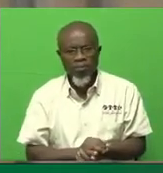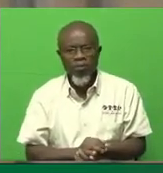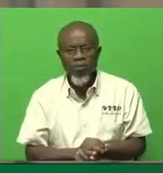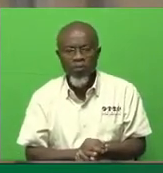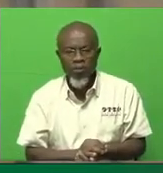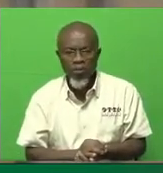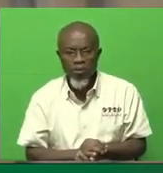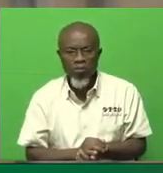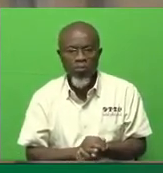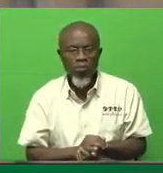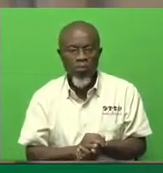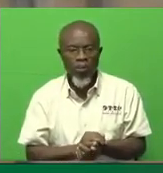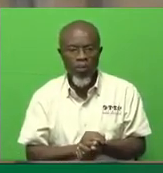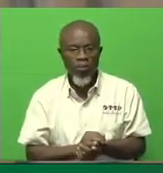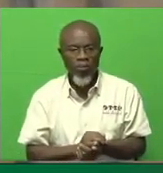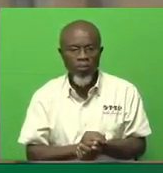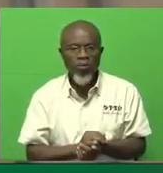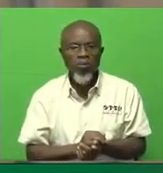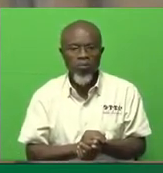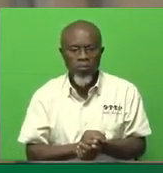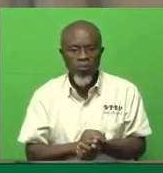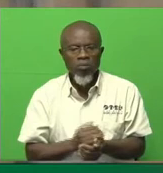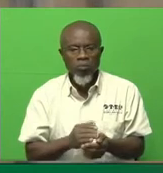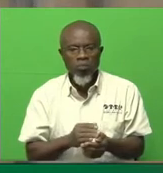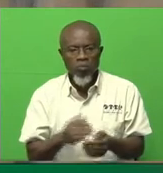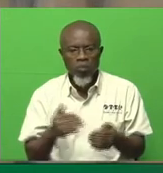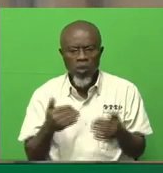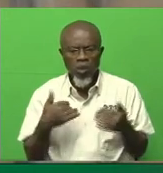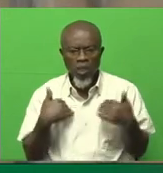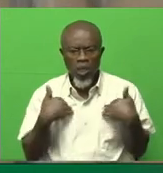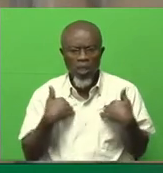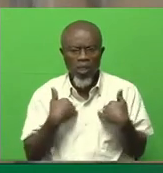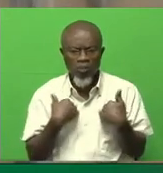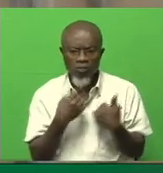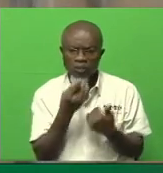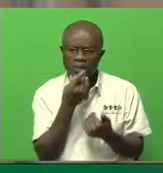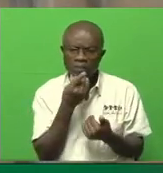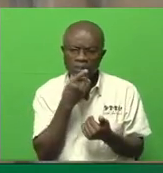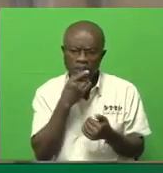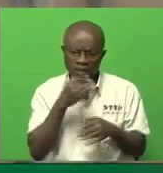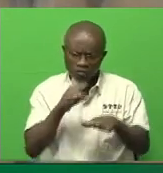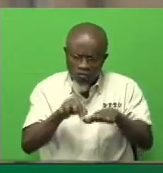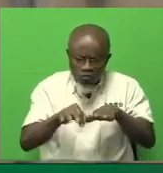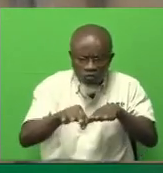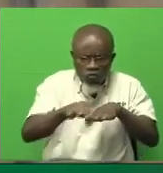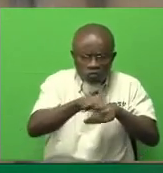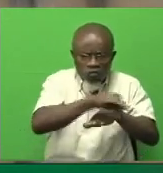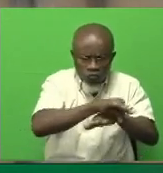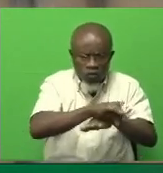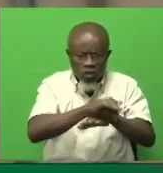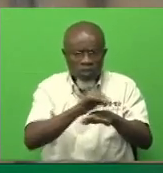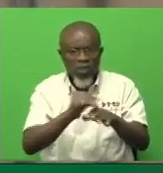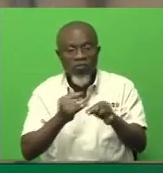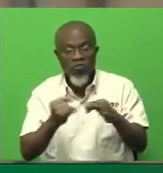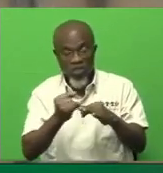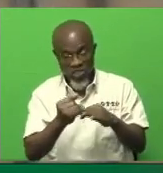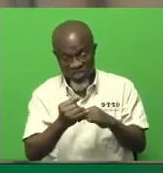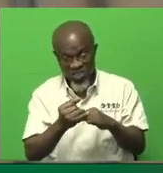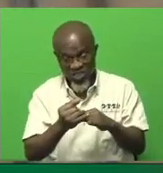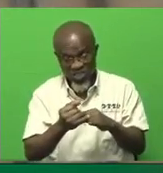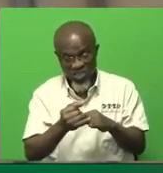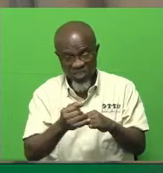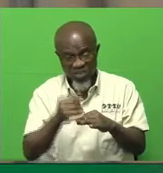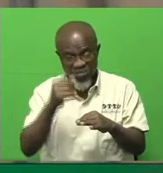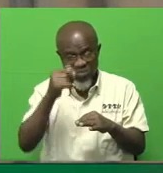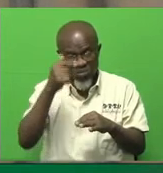instituted a series of diabetic foot infection workshops do you know that 30 percent of our hospital beds are taken up by the complications